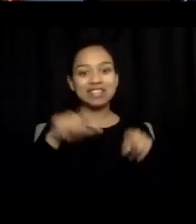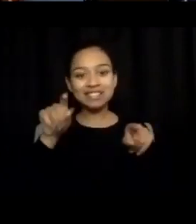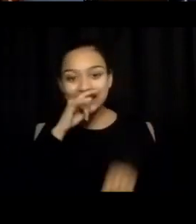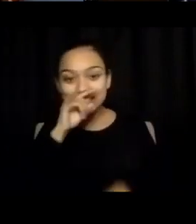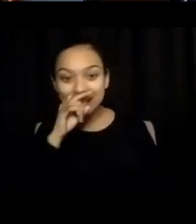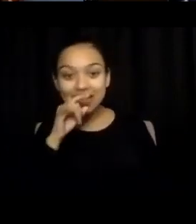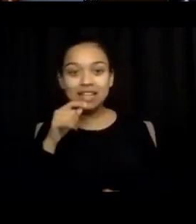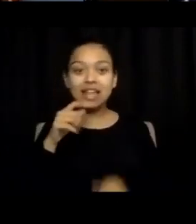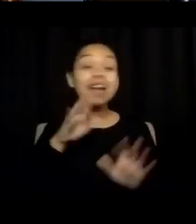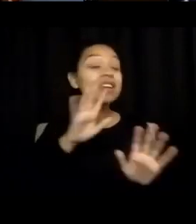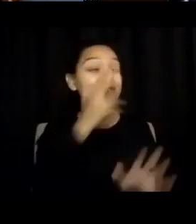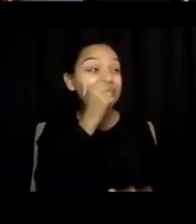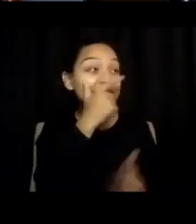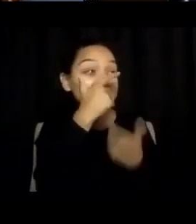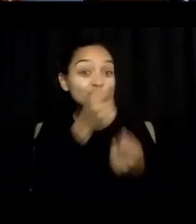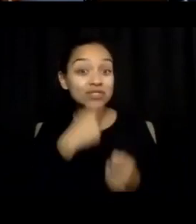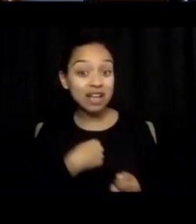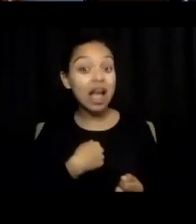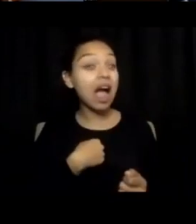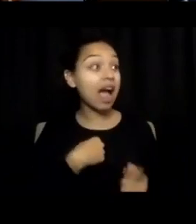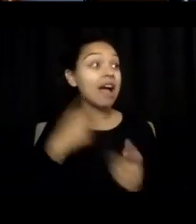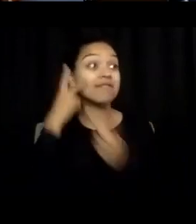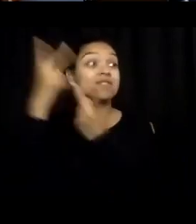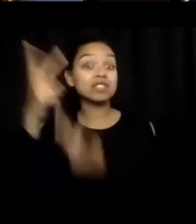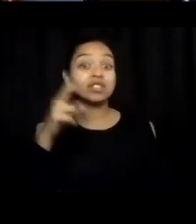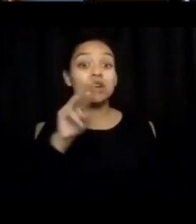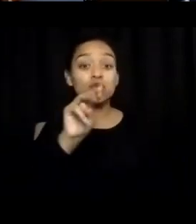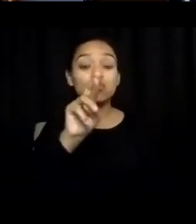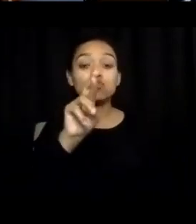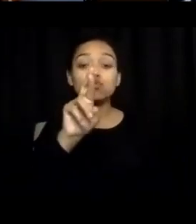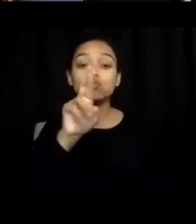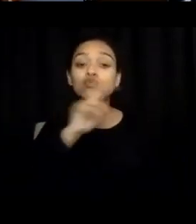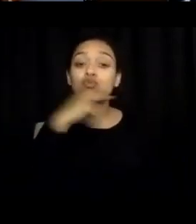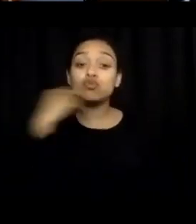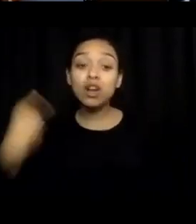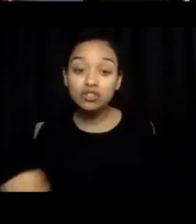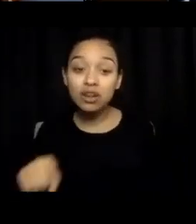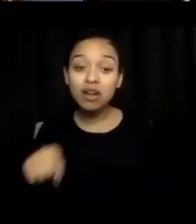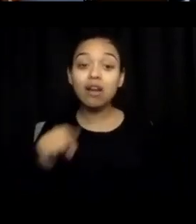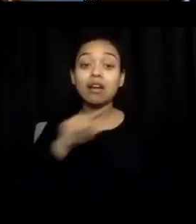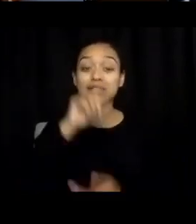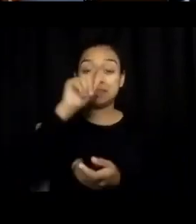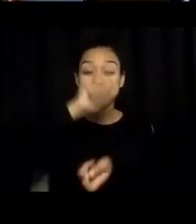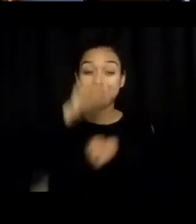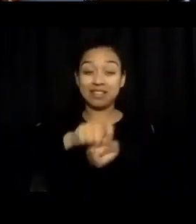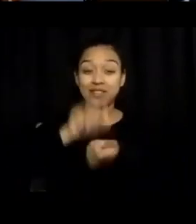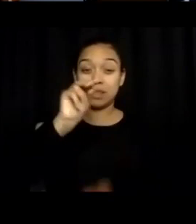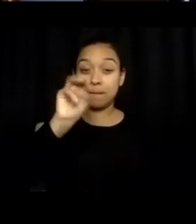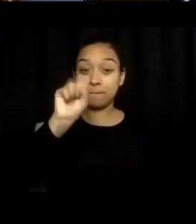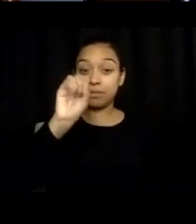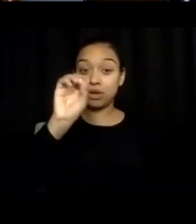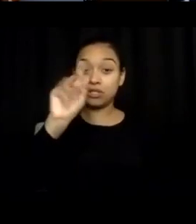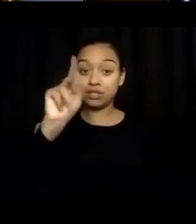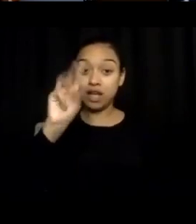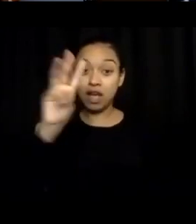to Russia, to Moscow in 2015 to help them develop a Russian Roseanne show.